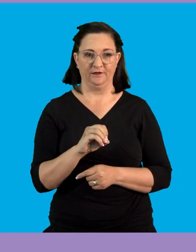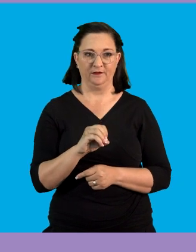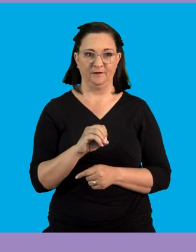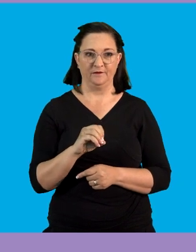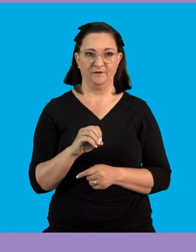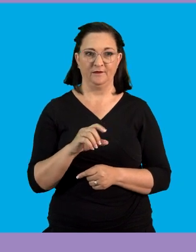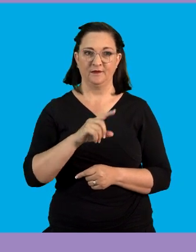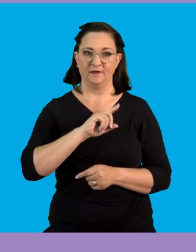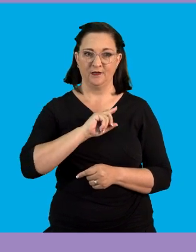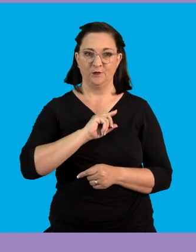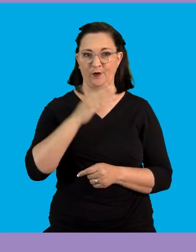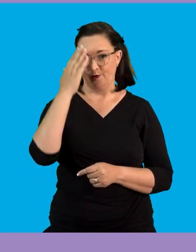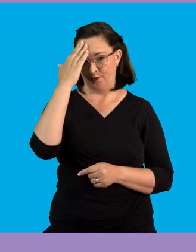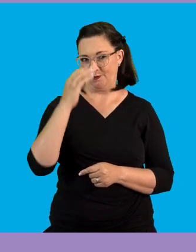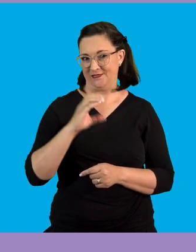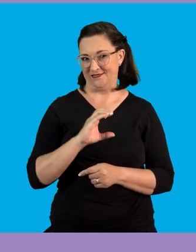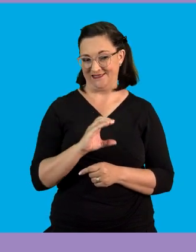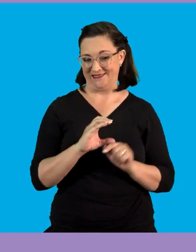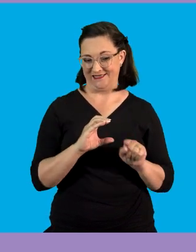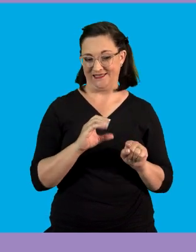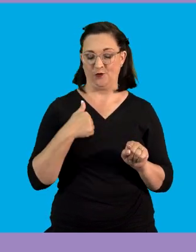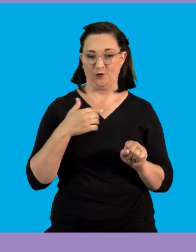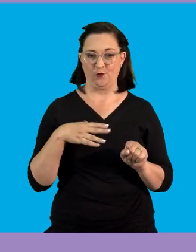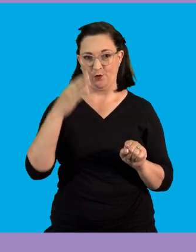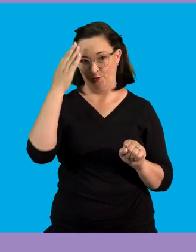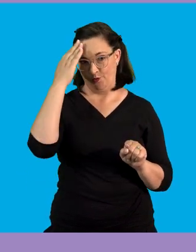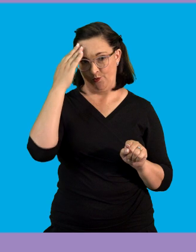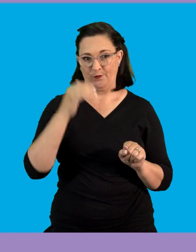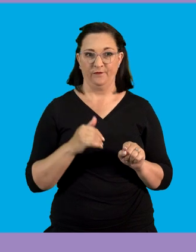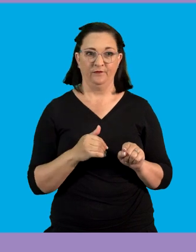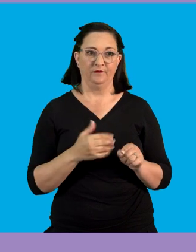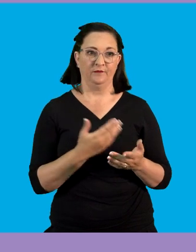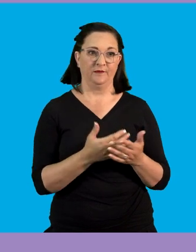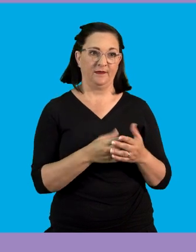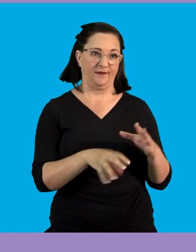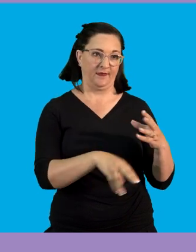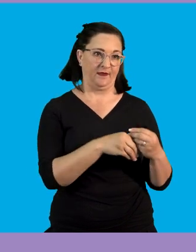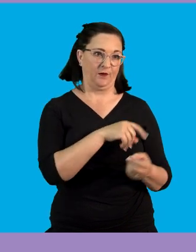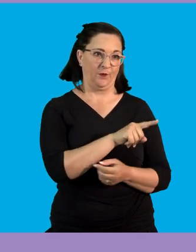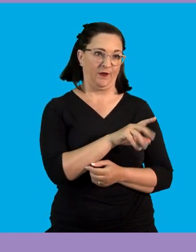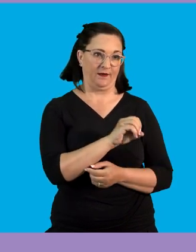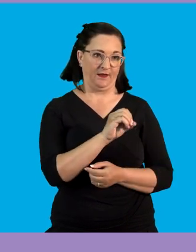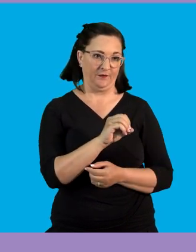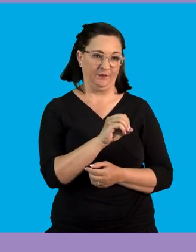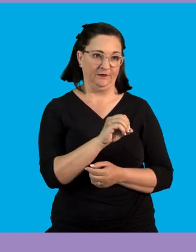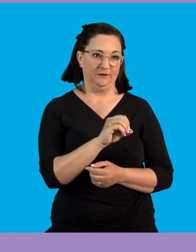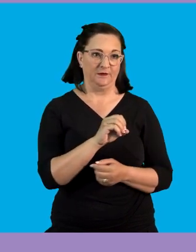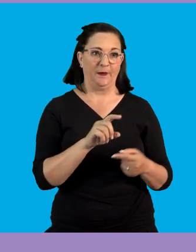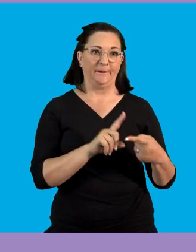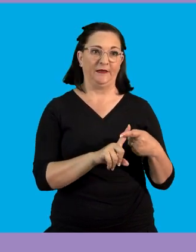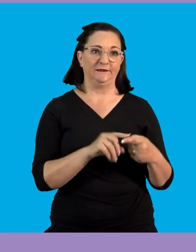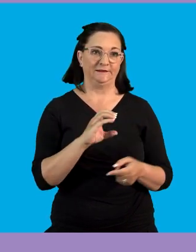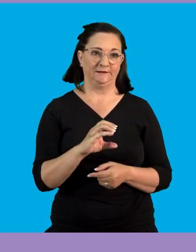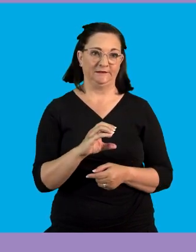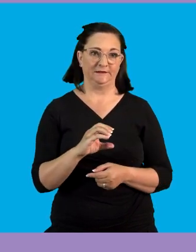50 degrees and angle B is 50 degrees, and then angle C is what we need to know. We add these